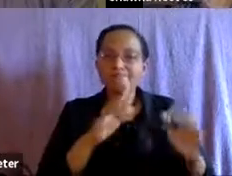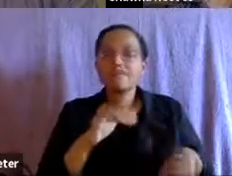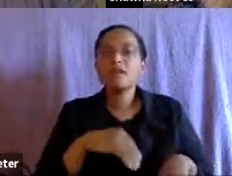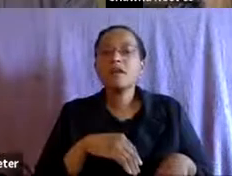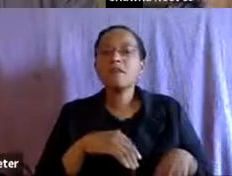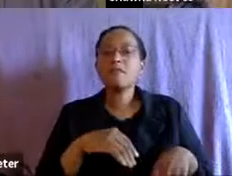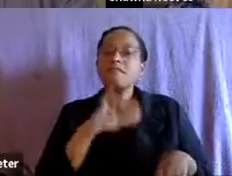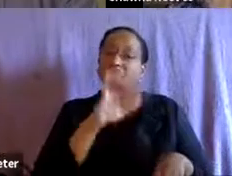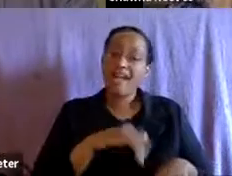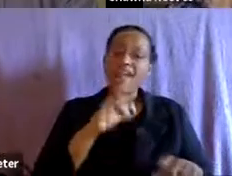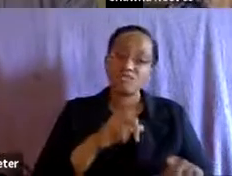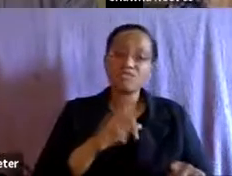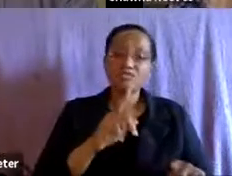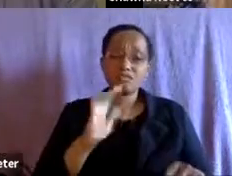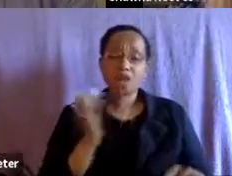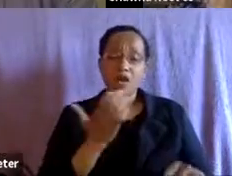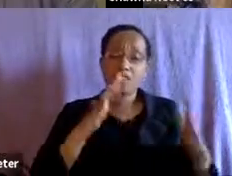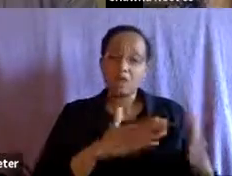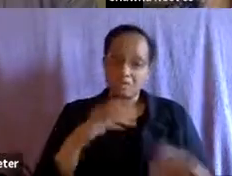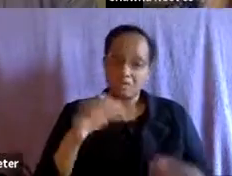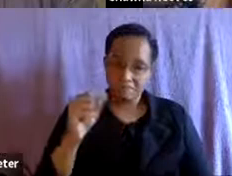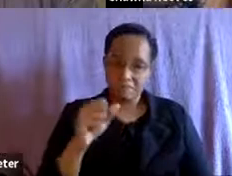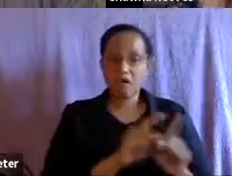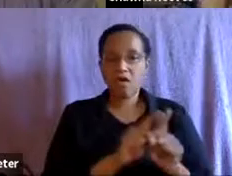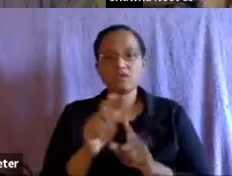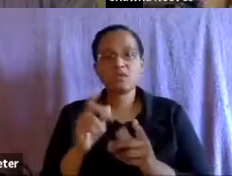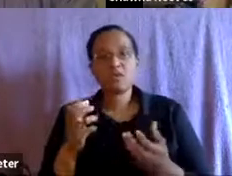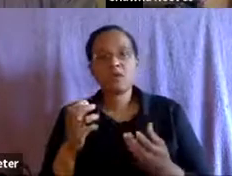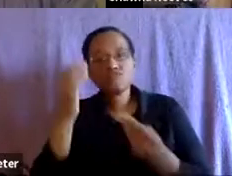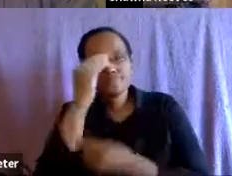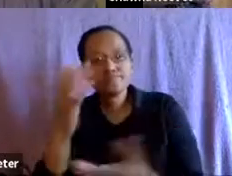And the idea that it wouldn't just be talking about the